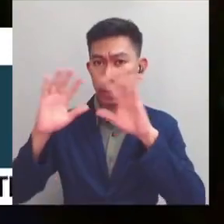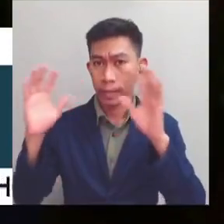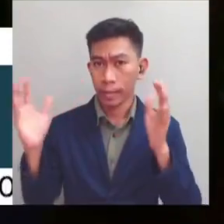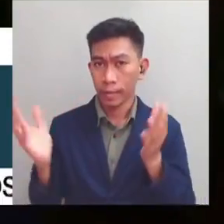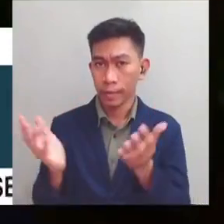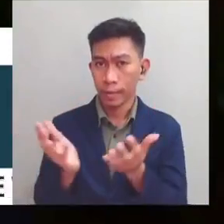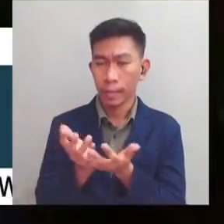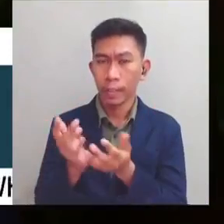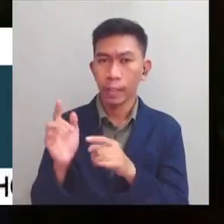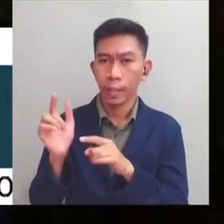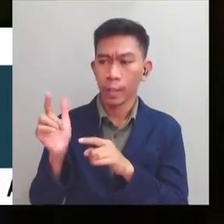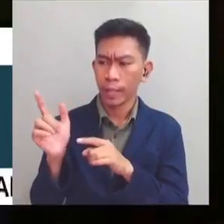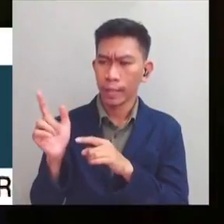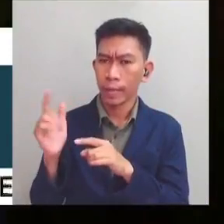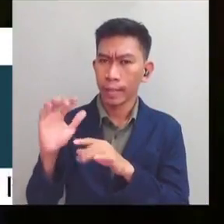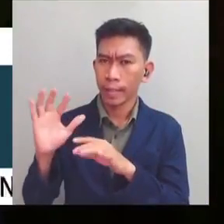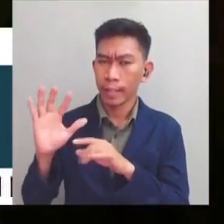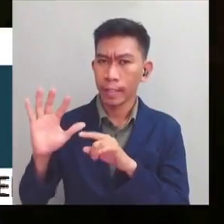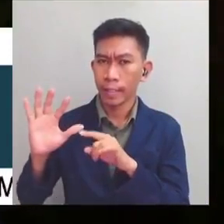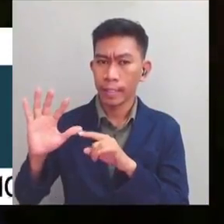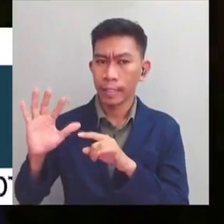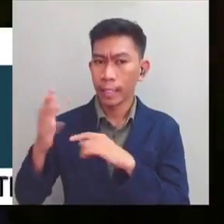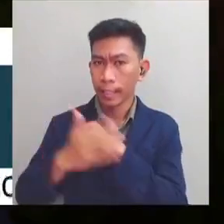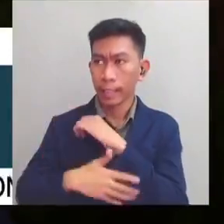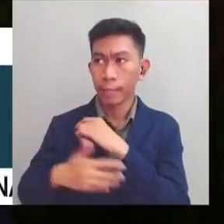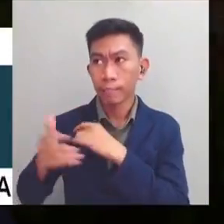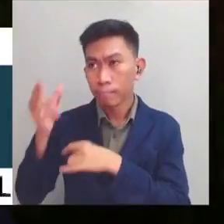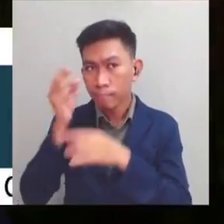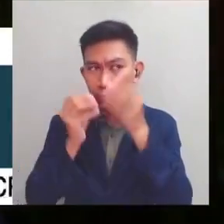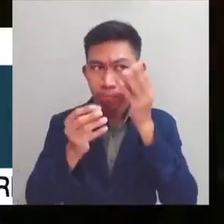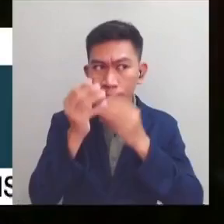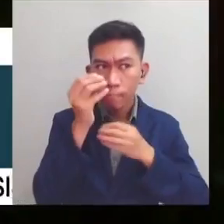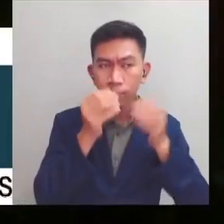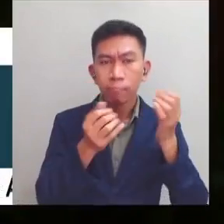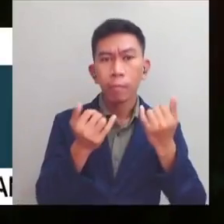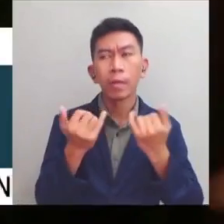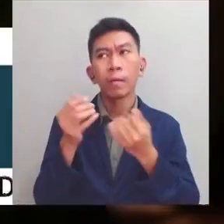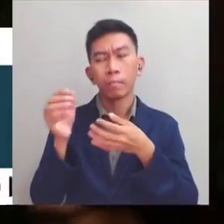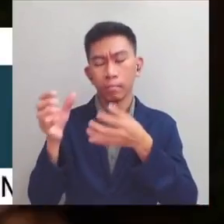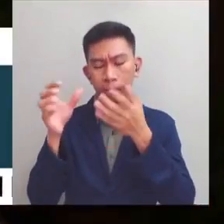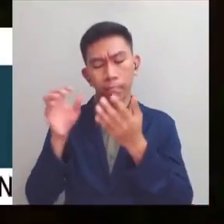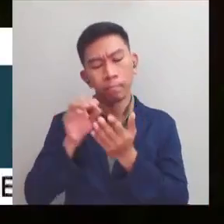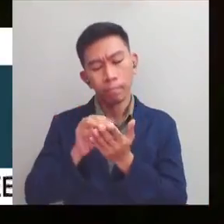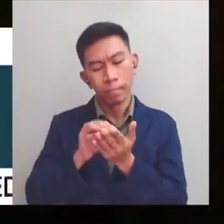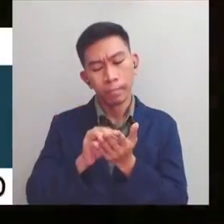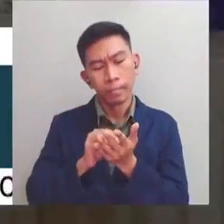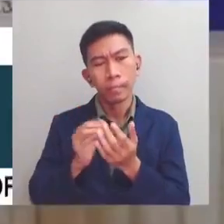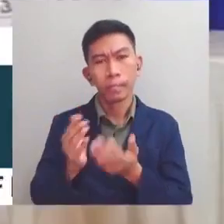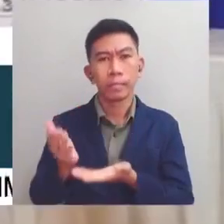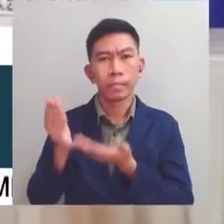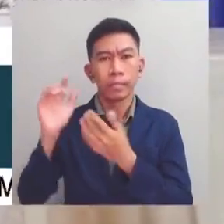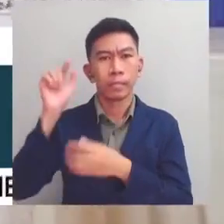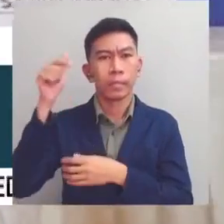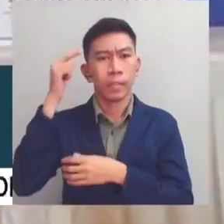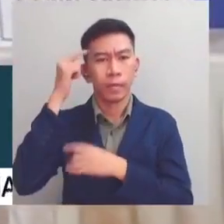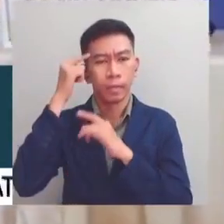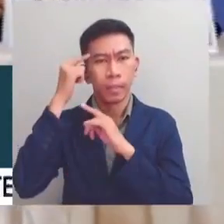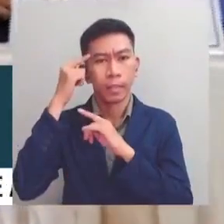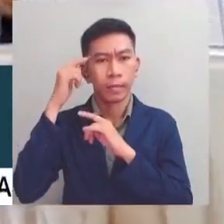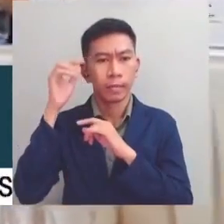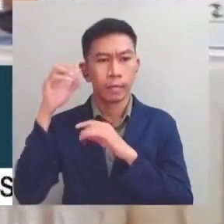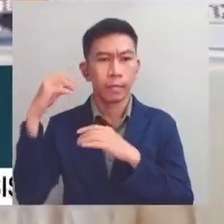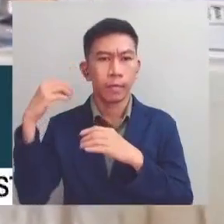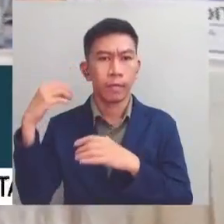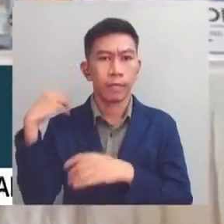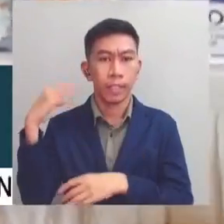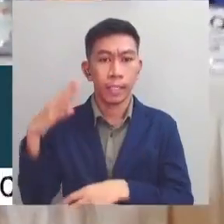thing for us. And we're now able to give better advice to our government officials. Philippine business leaders